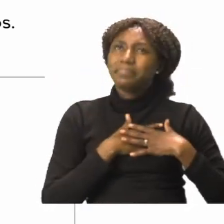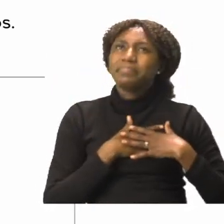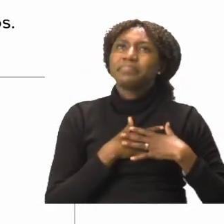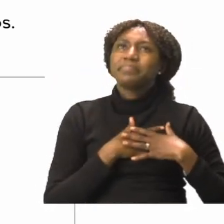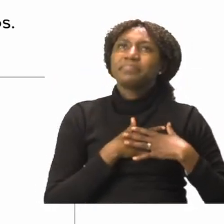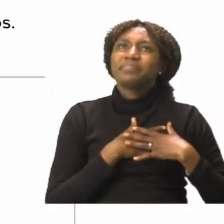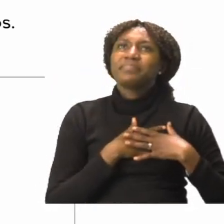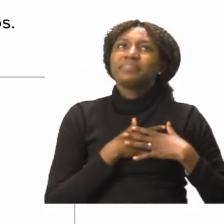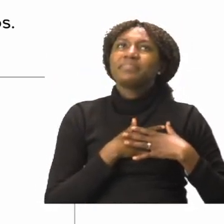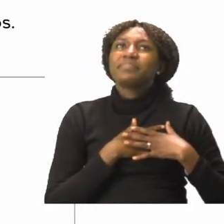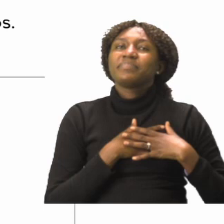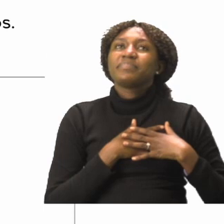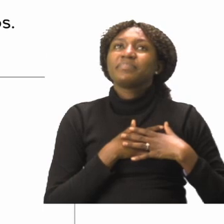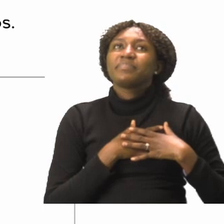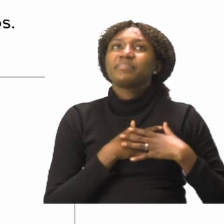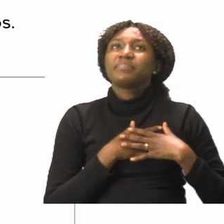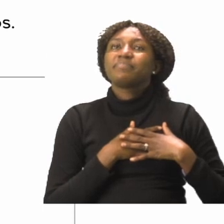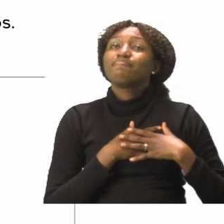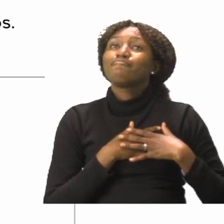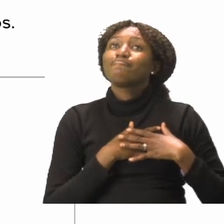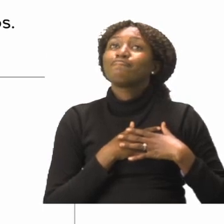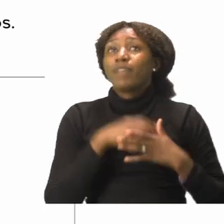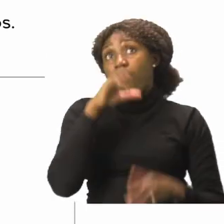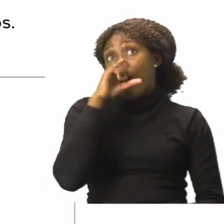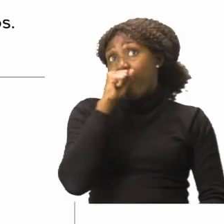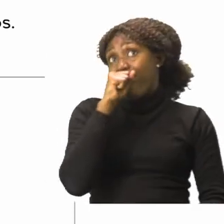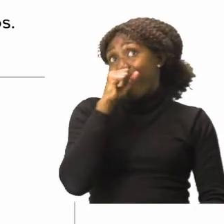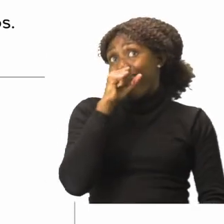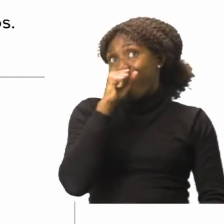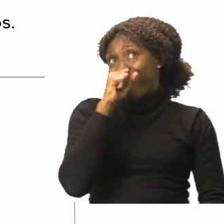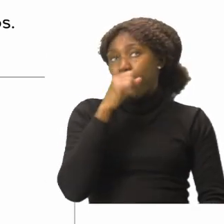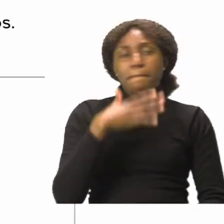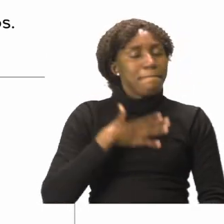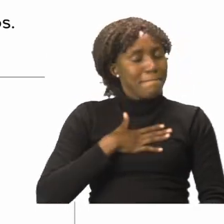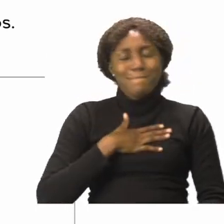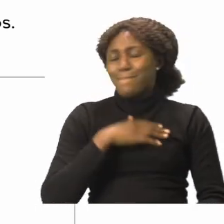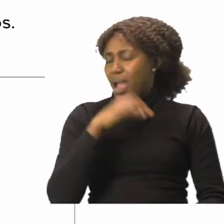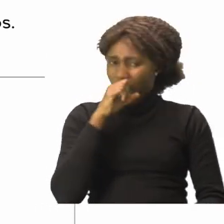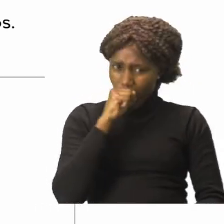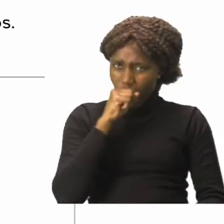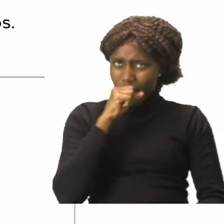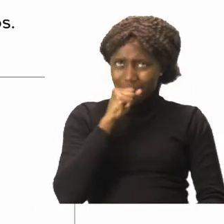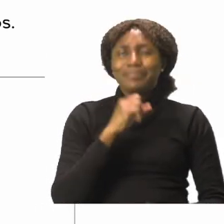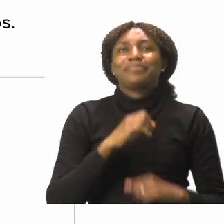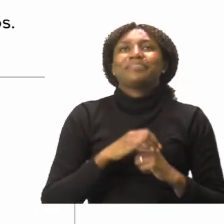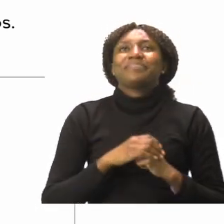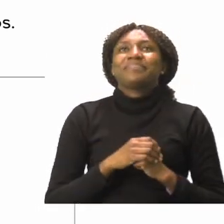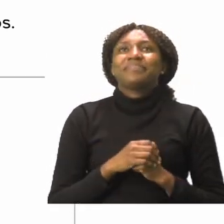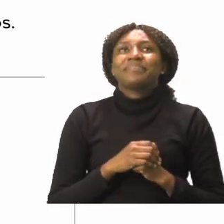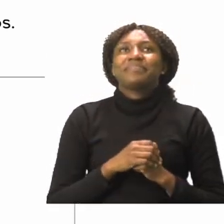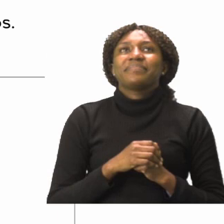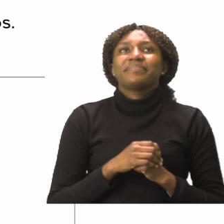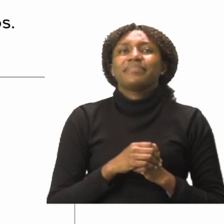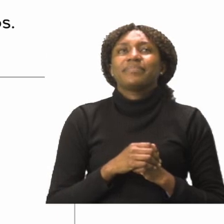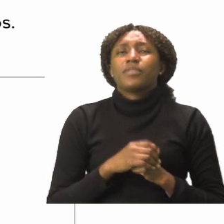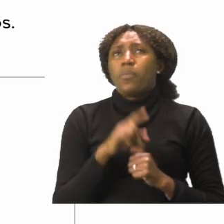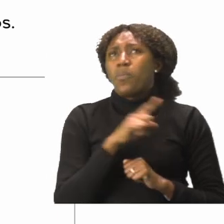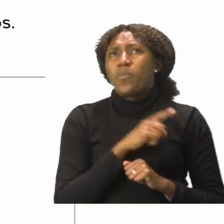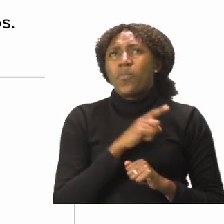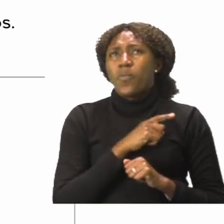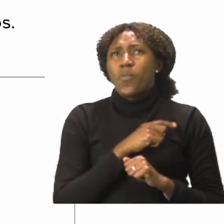is an orange. An orange is my favorite food. I love it because